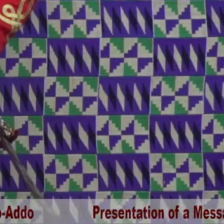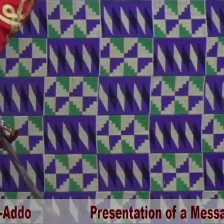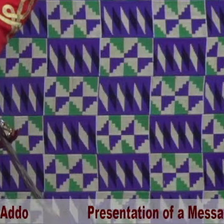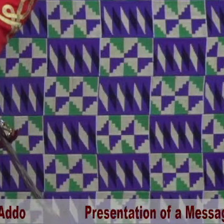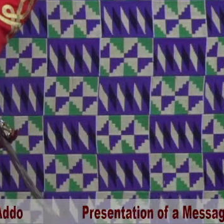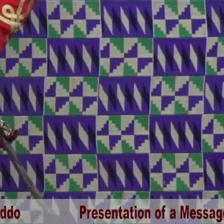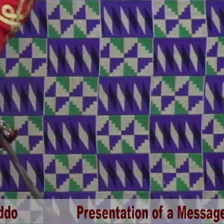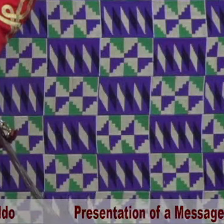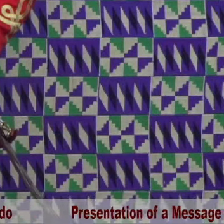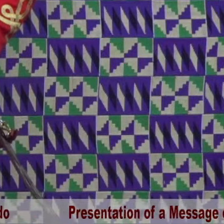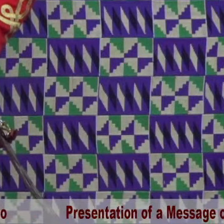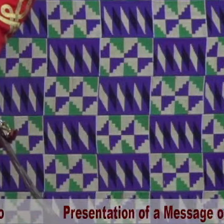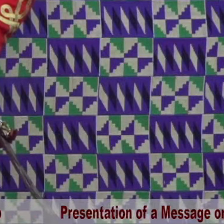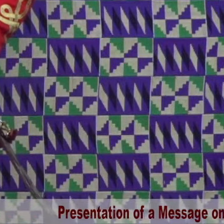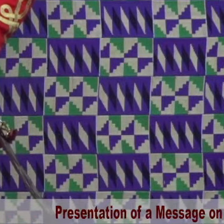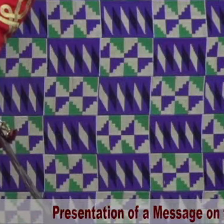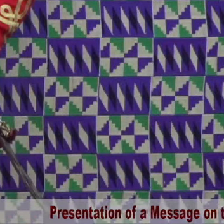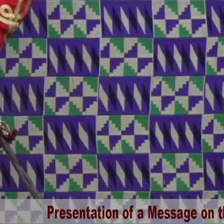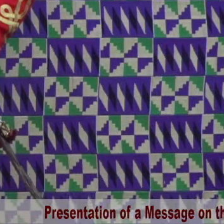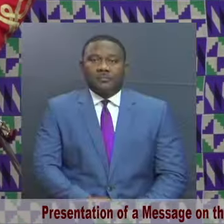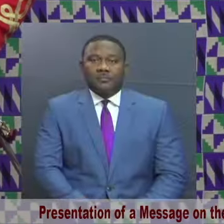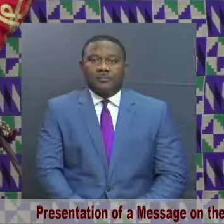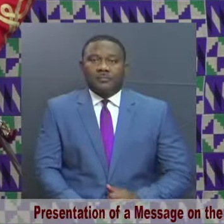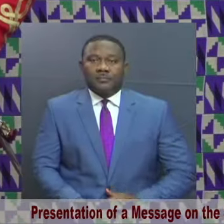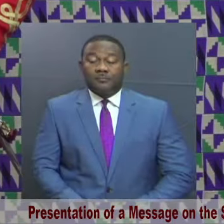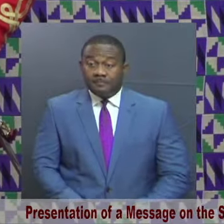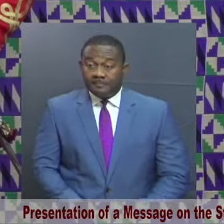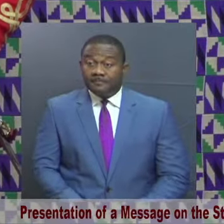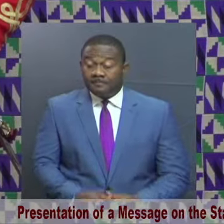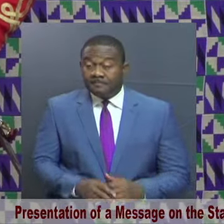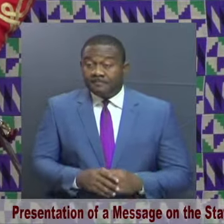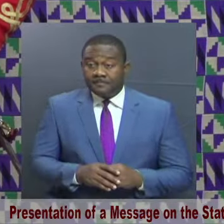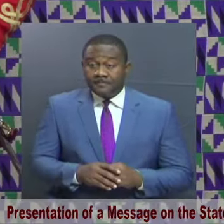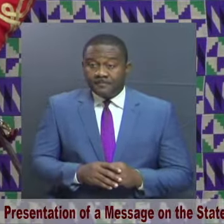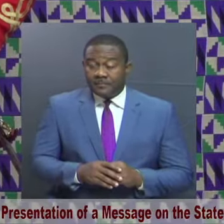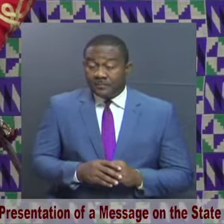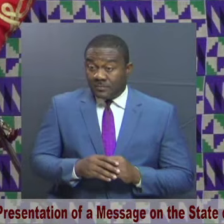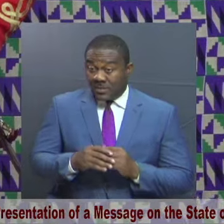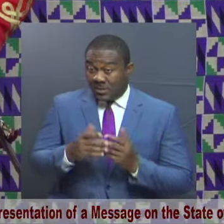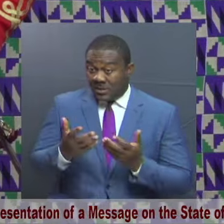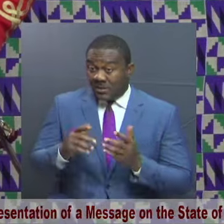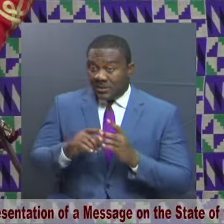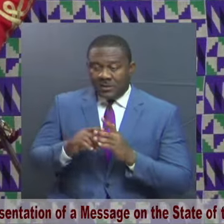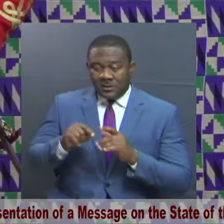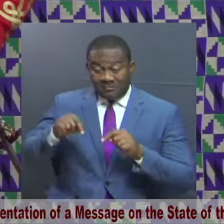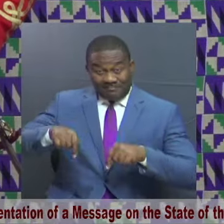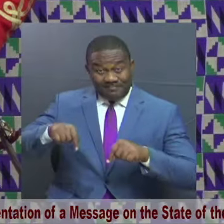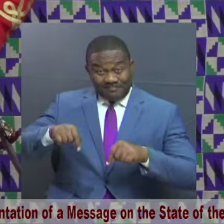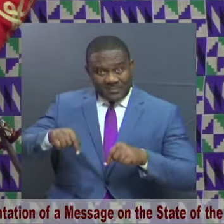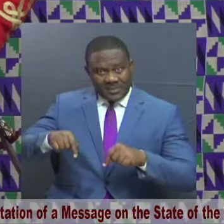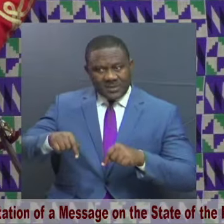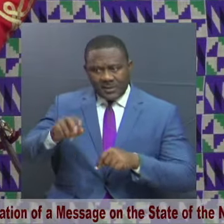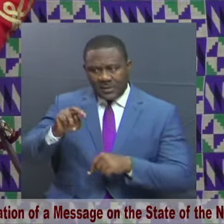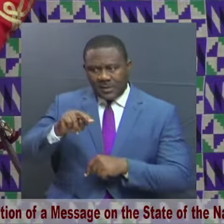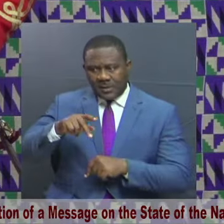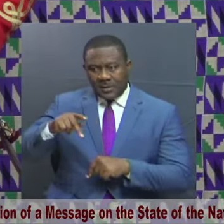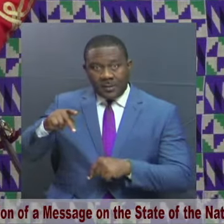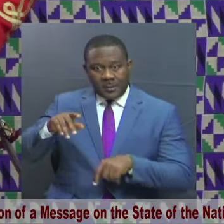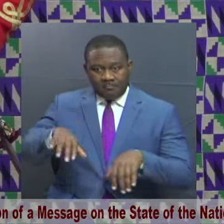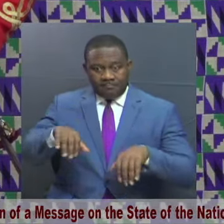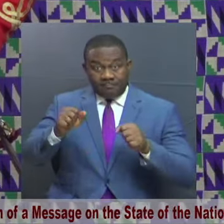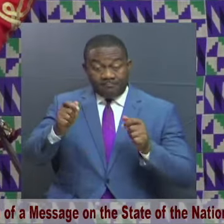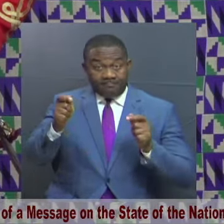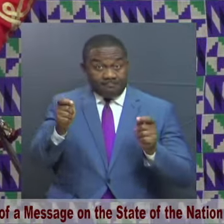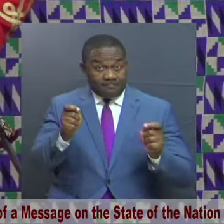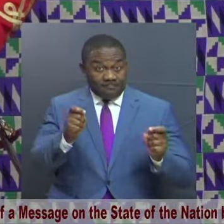indeed enhanced Mr Speaker right from the start of this government coming into office we